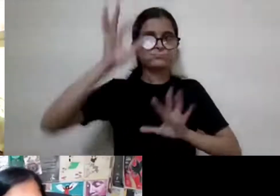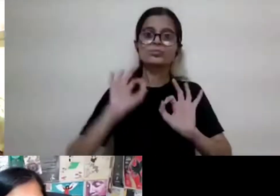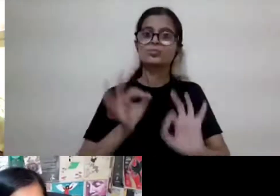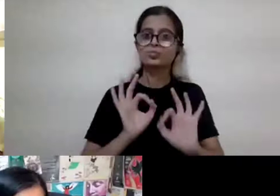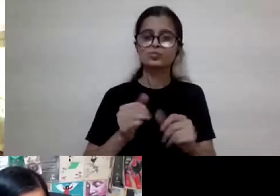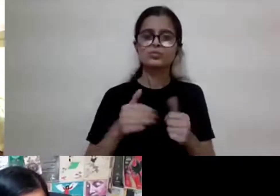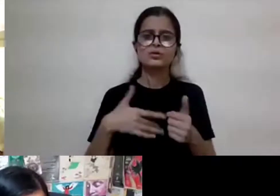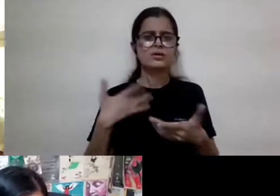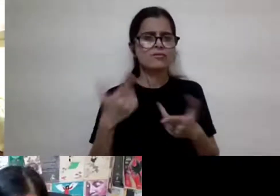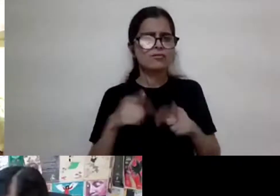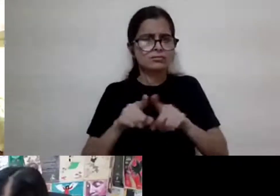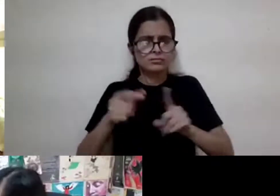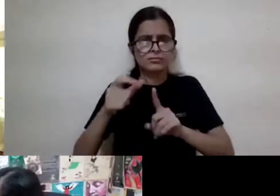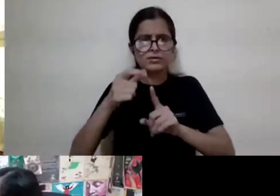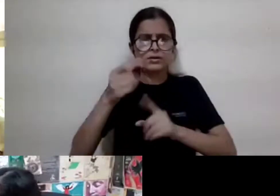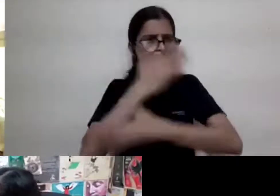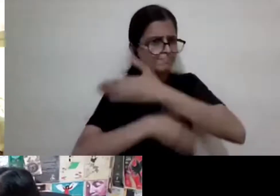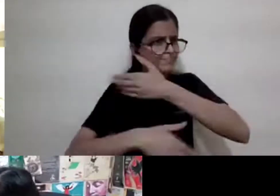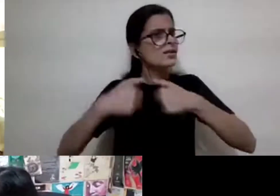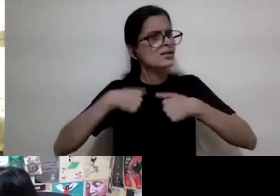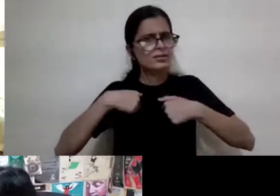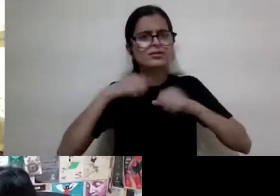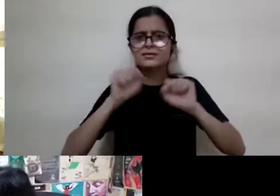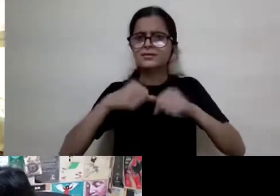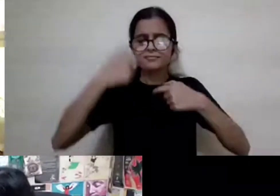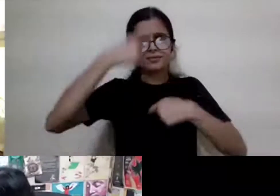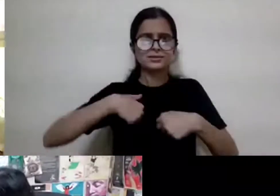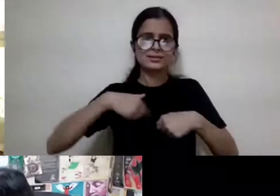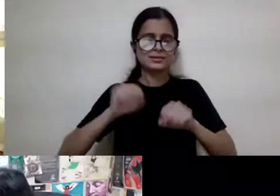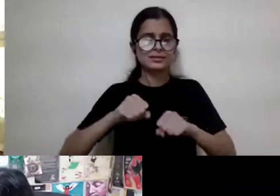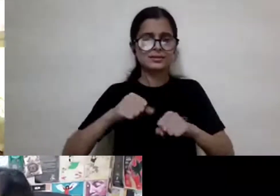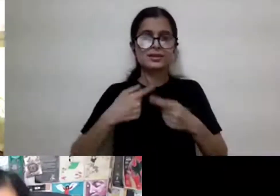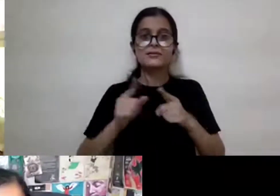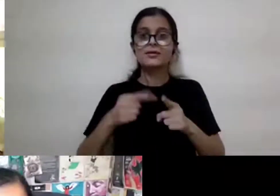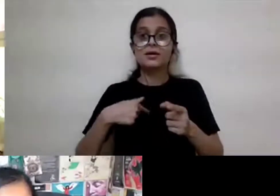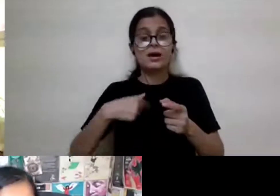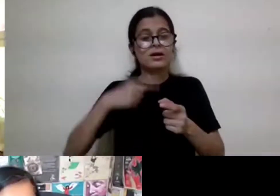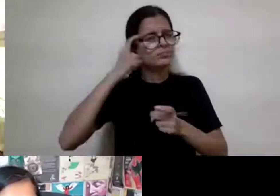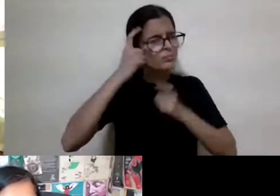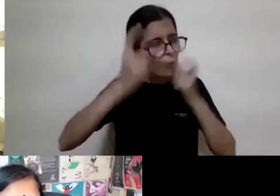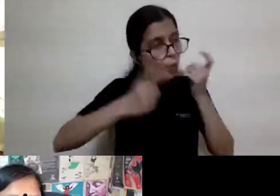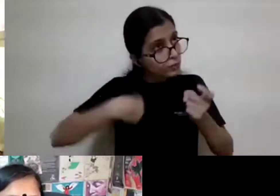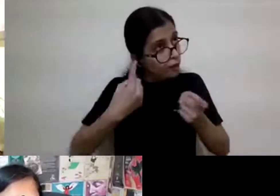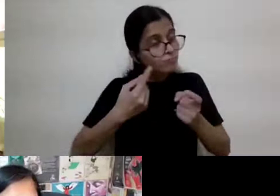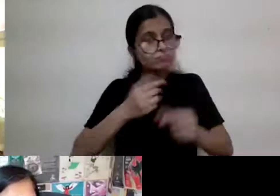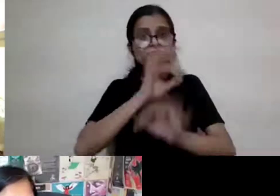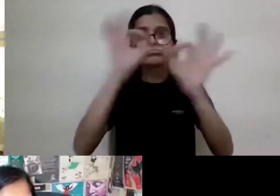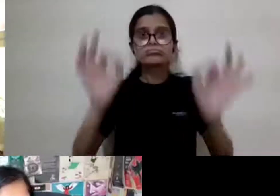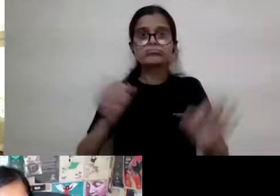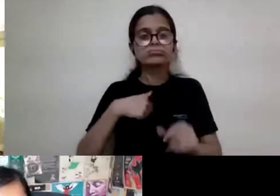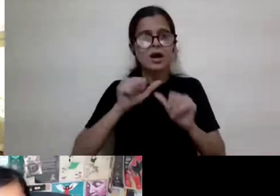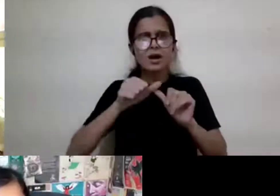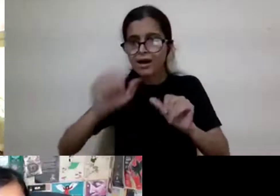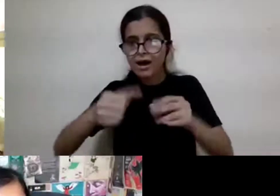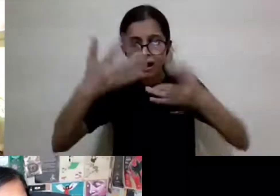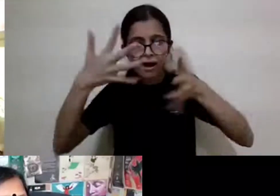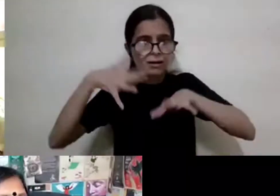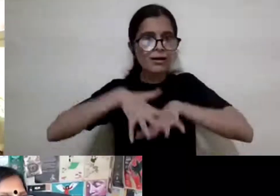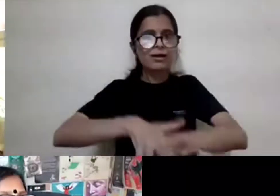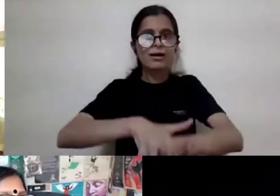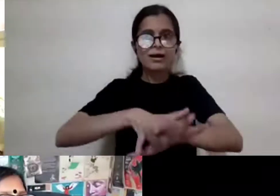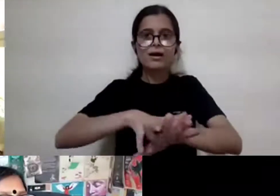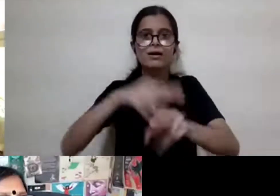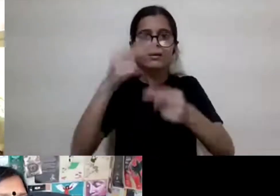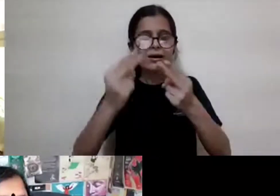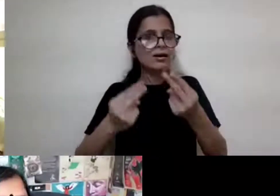a person with disability myself, I haven't thought of it in this way. I mean, accessibility is not inclusion; it's something more than